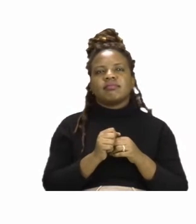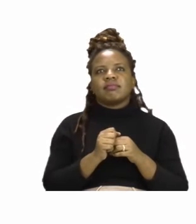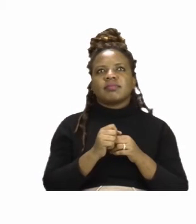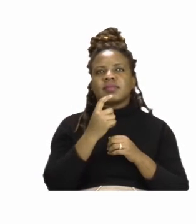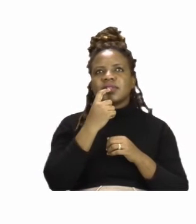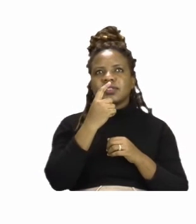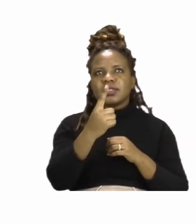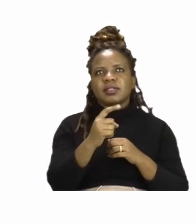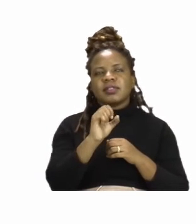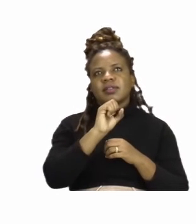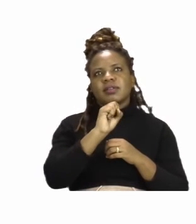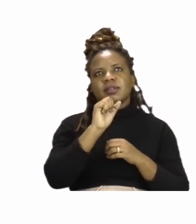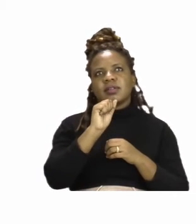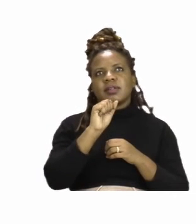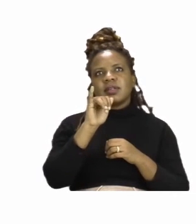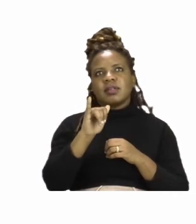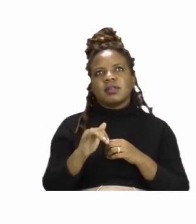blanket, water,